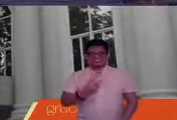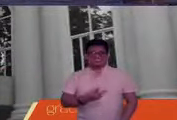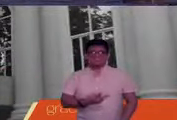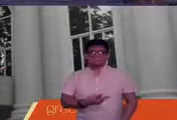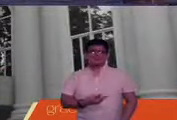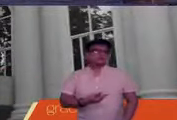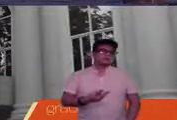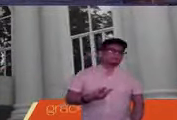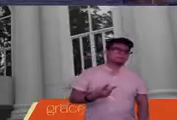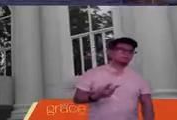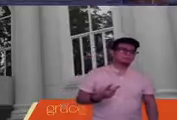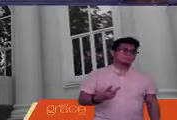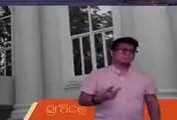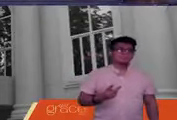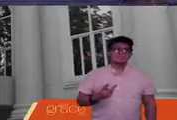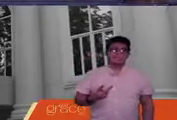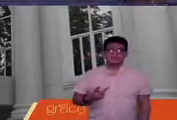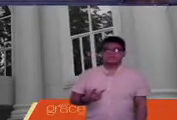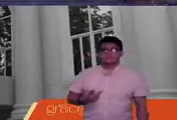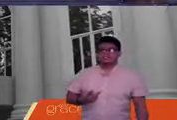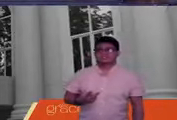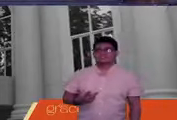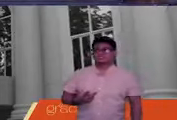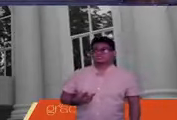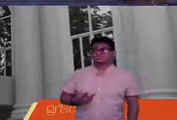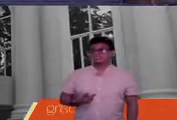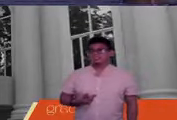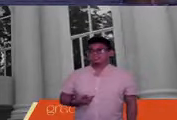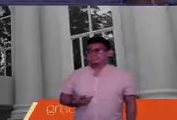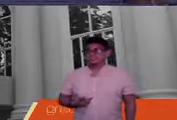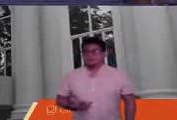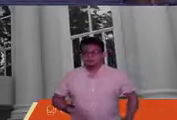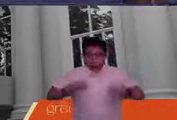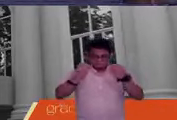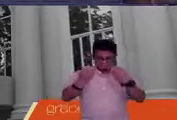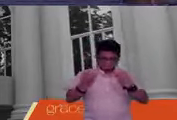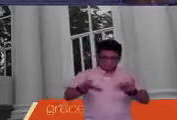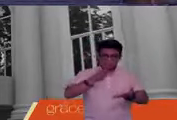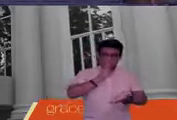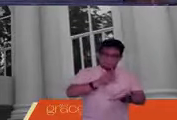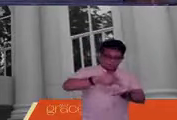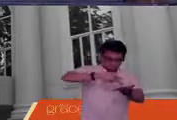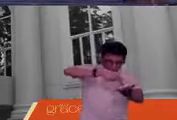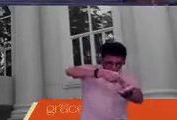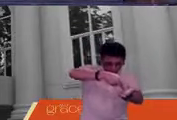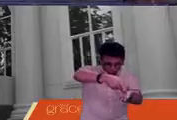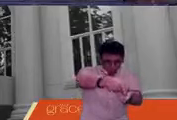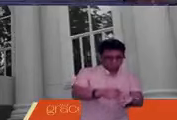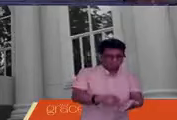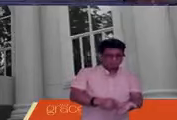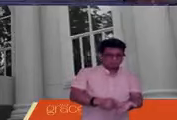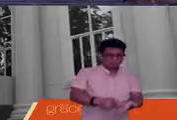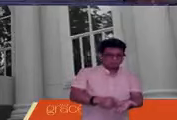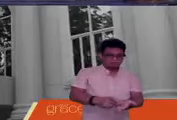shun evil. Daniel 12 verse 10. Many shall be purified and many